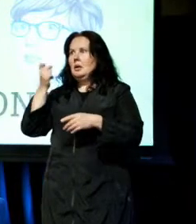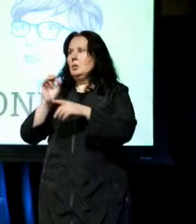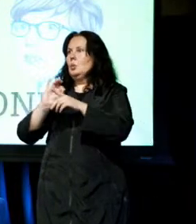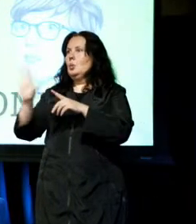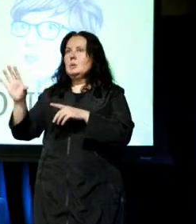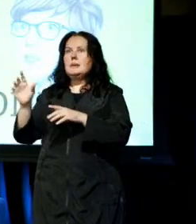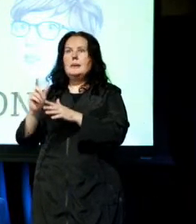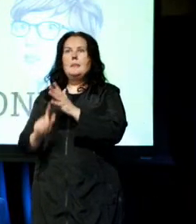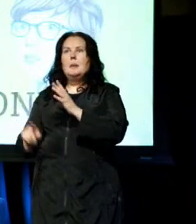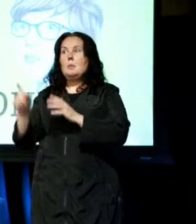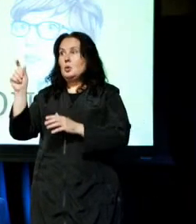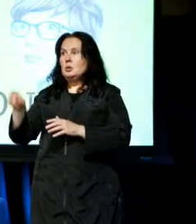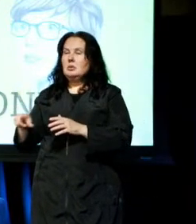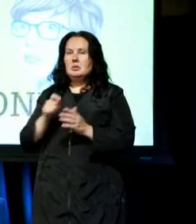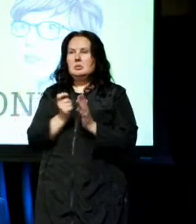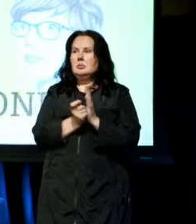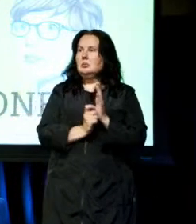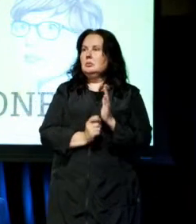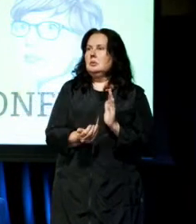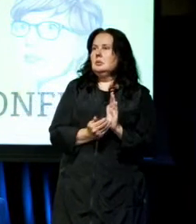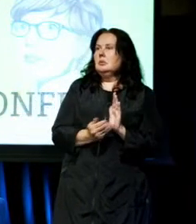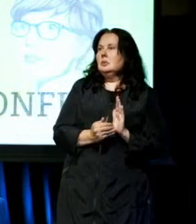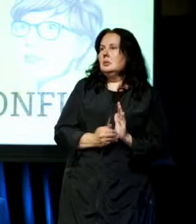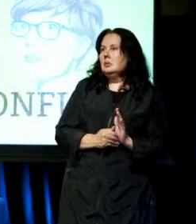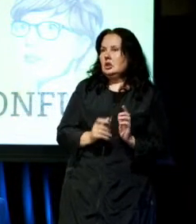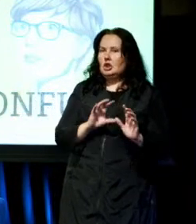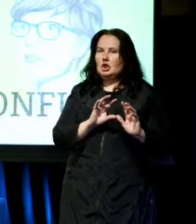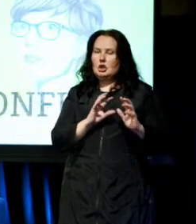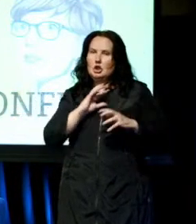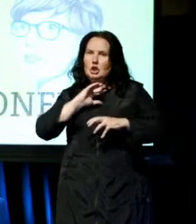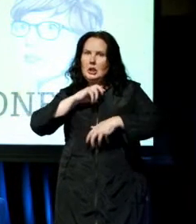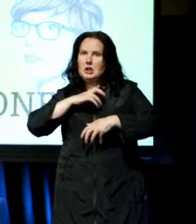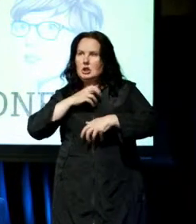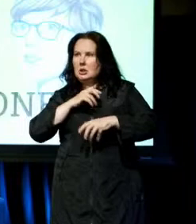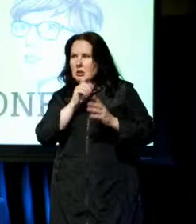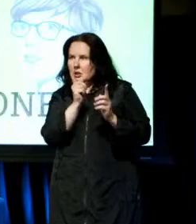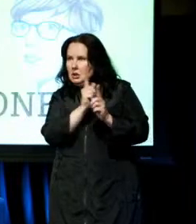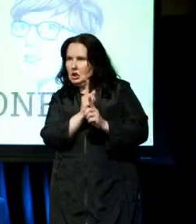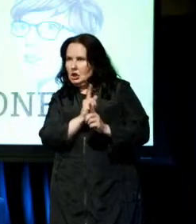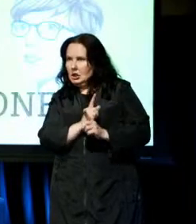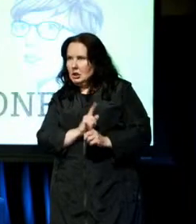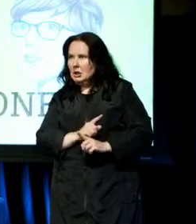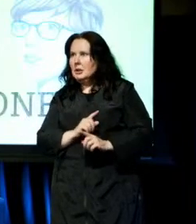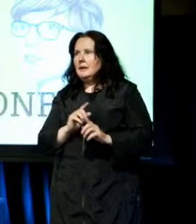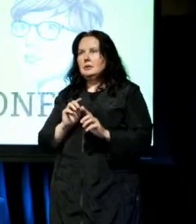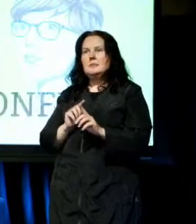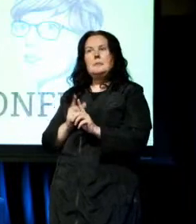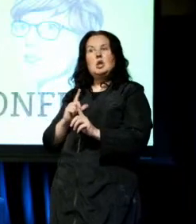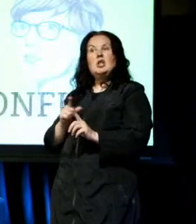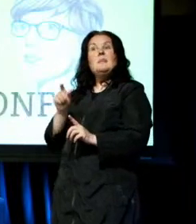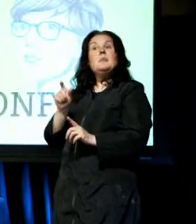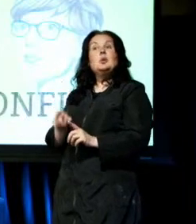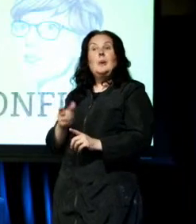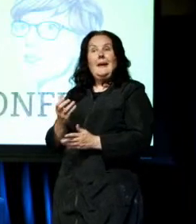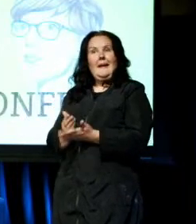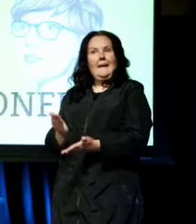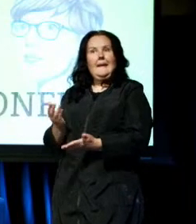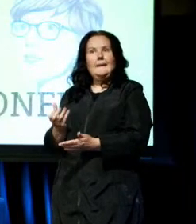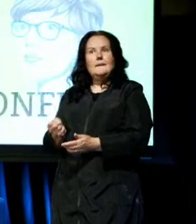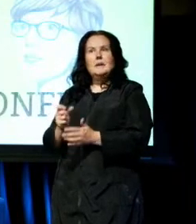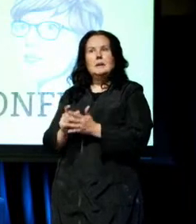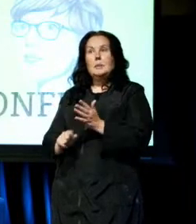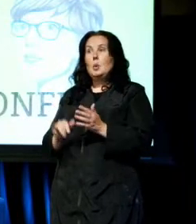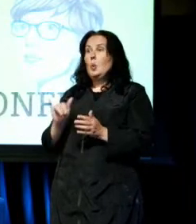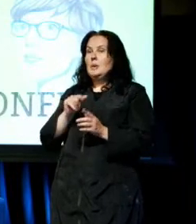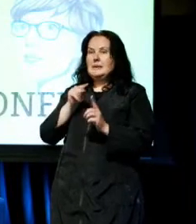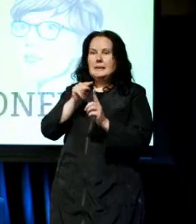person for this role and then write their disability in and adjust it a bit. Or if this specific disability is important to you, then